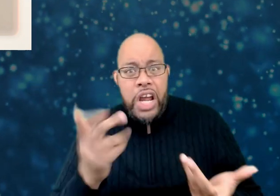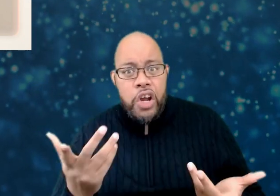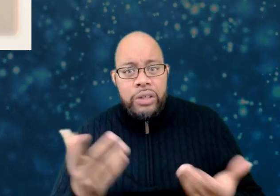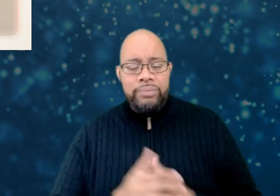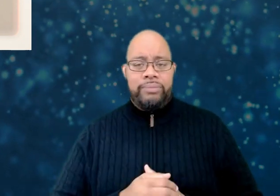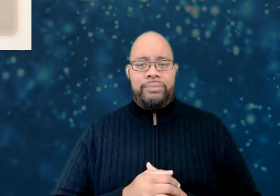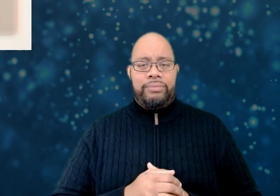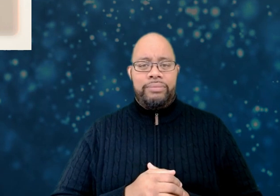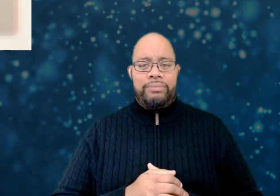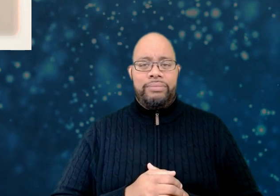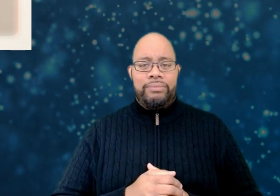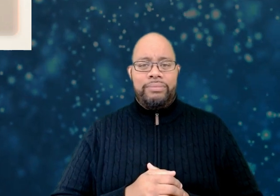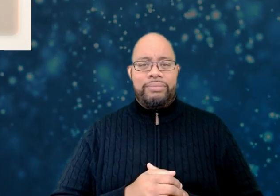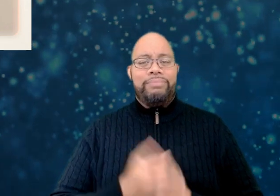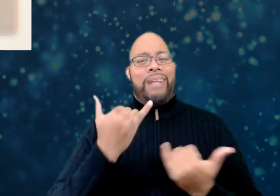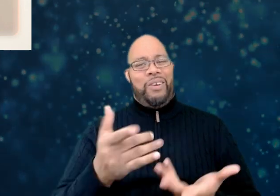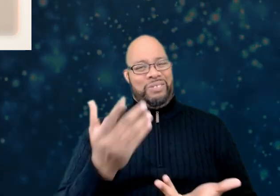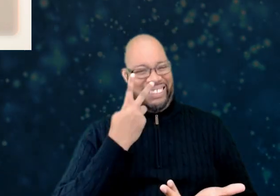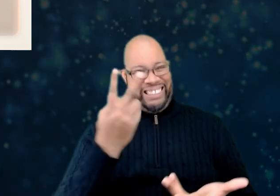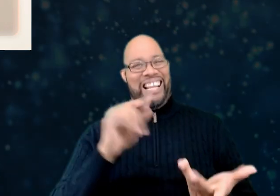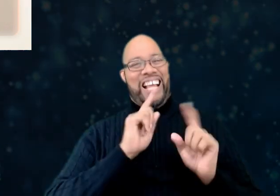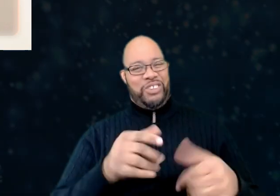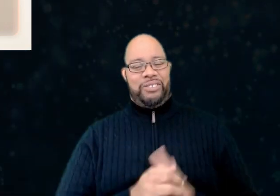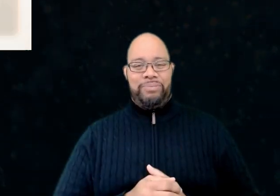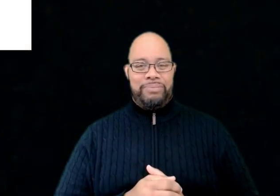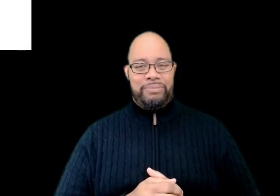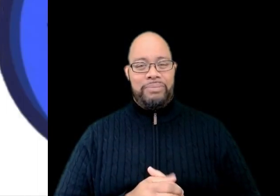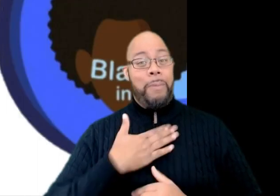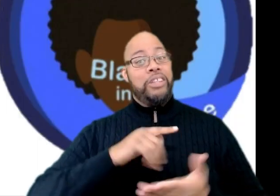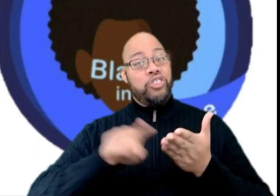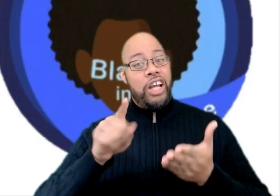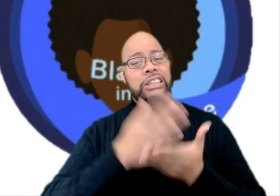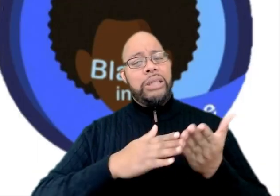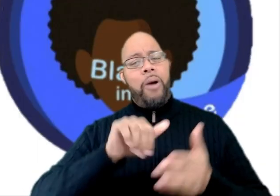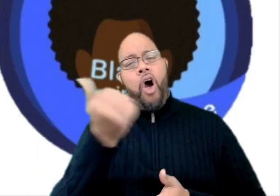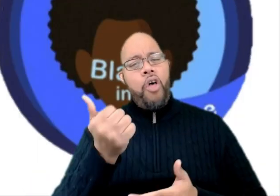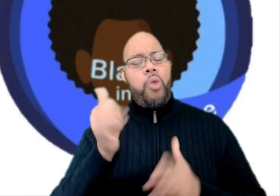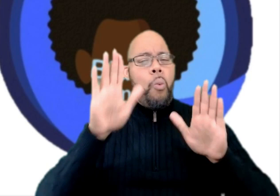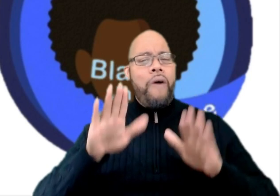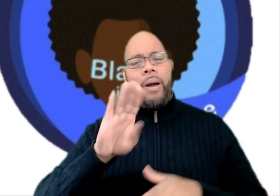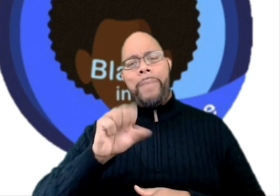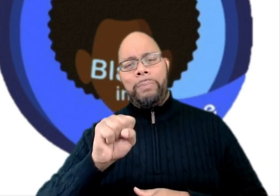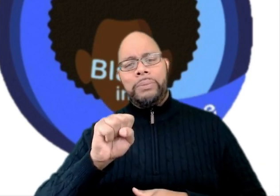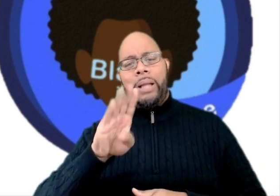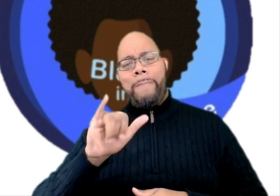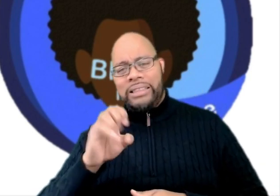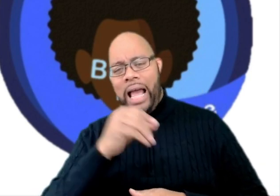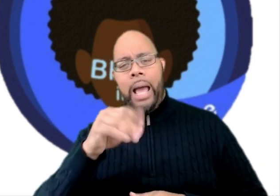creatures getting enough food to sustain life? I hope these answer it. Please check out some of the other great BIMS